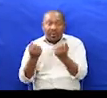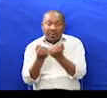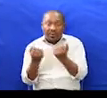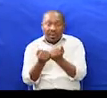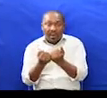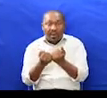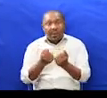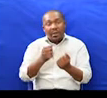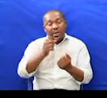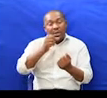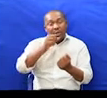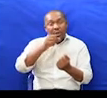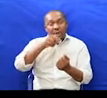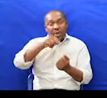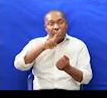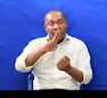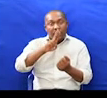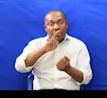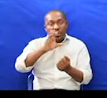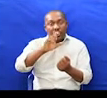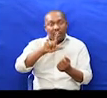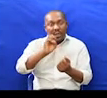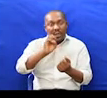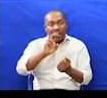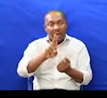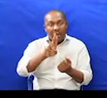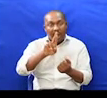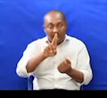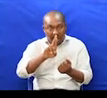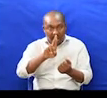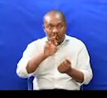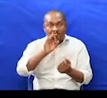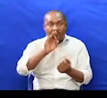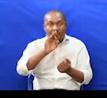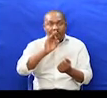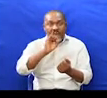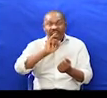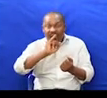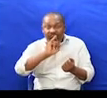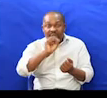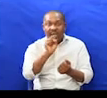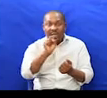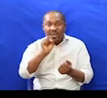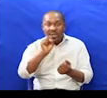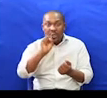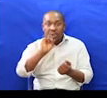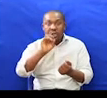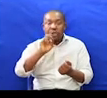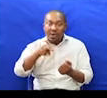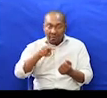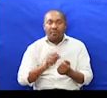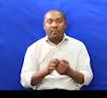nuclear fission. Okay. Can undergo nuclear